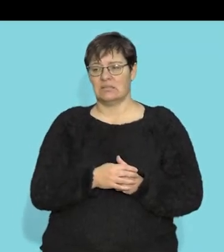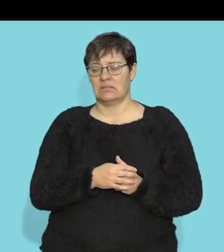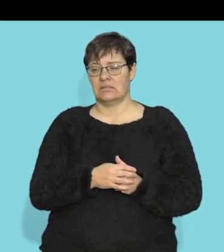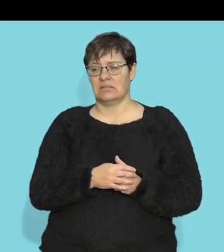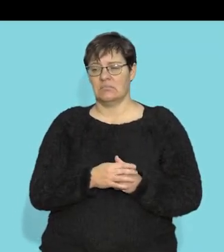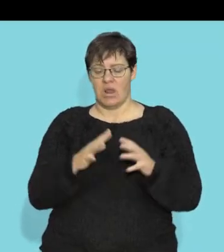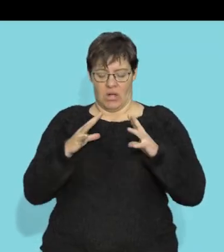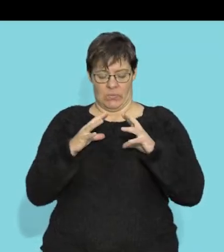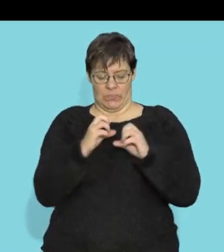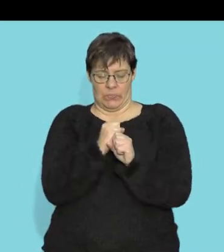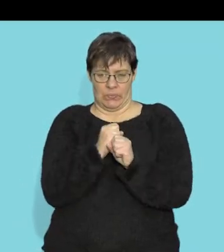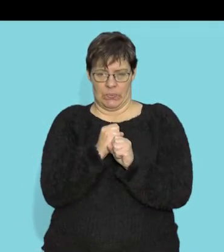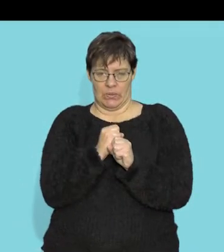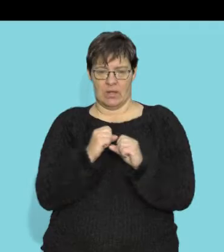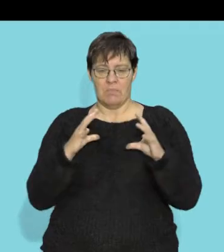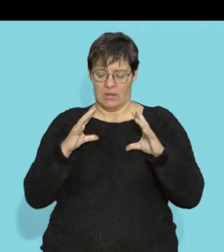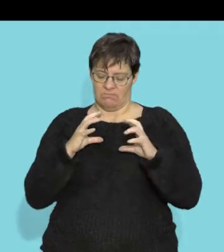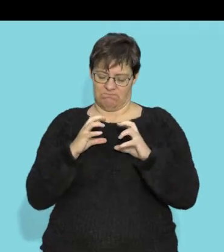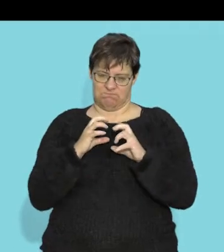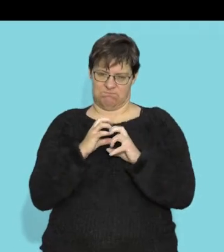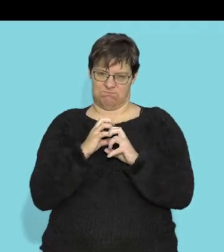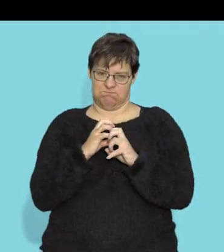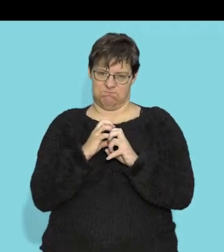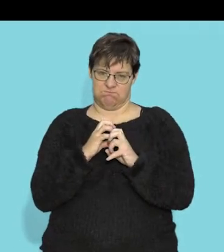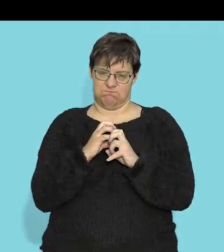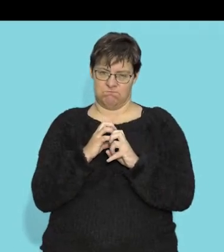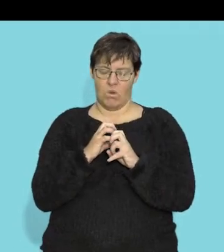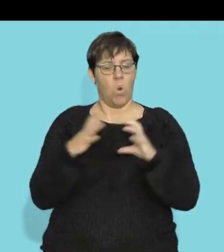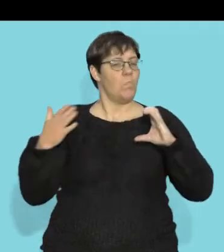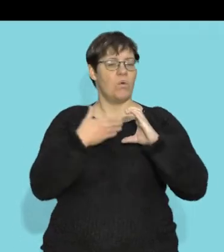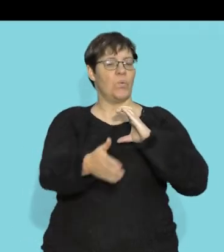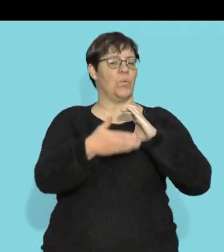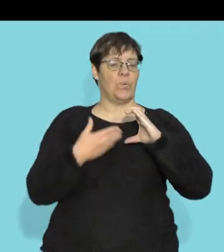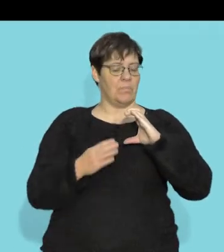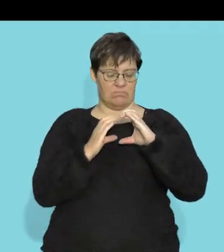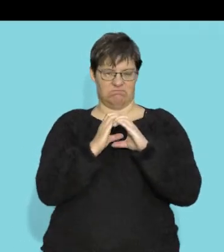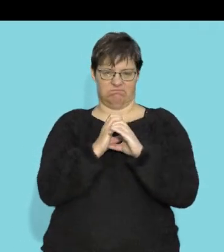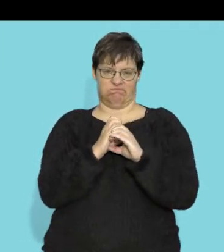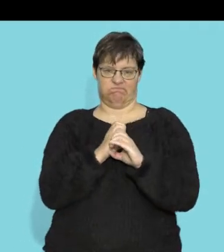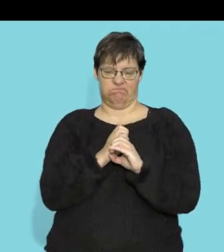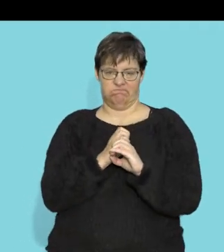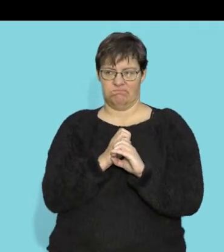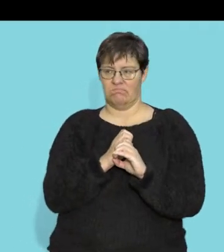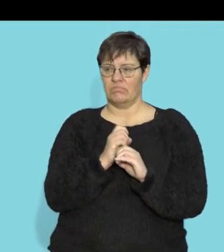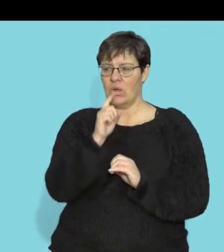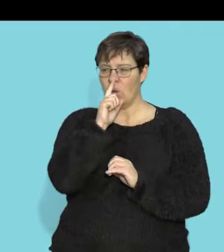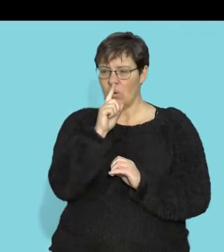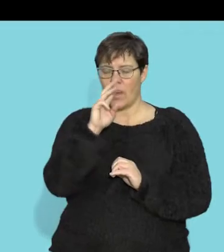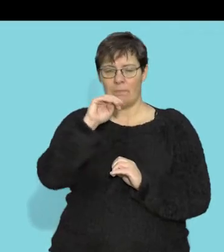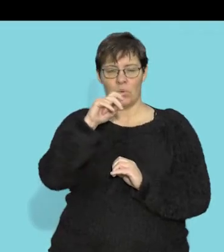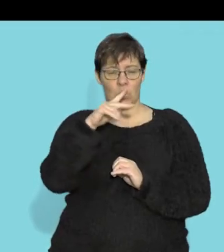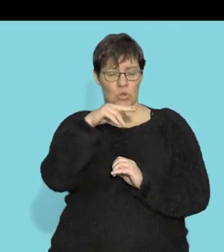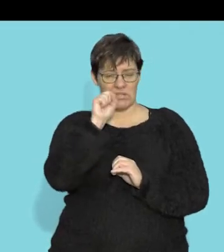happens if the muscle constricts? Now you also see that what might happen is, look at this mucus layer, right?